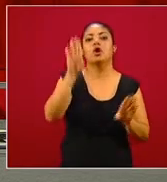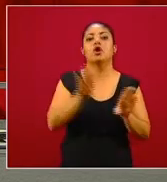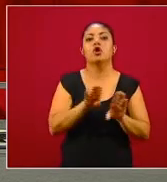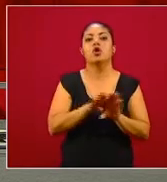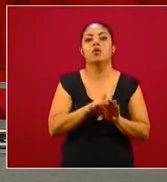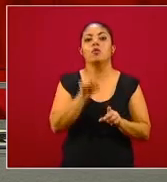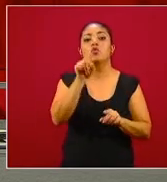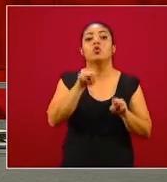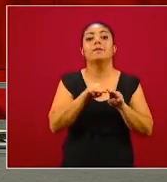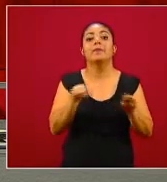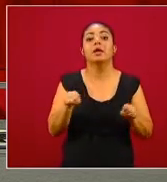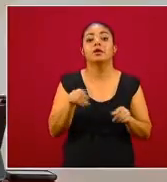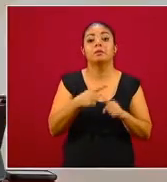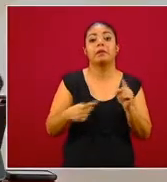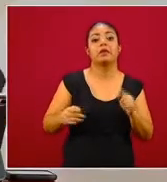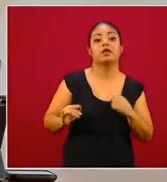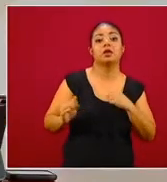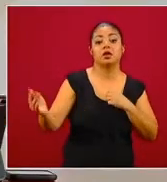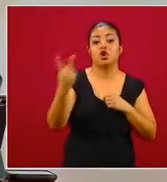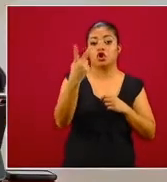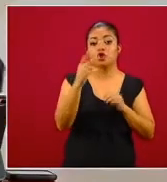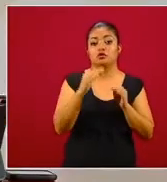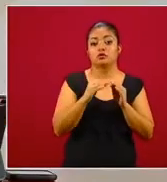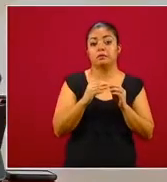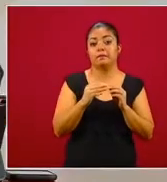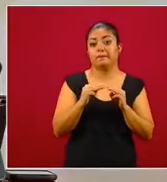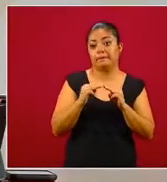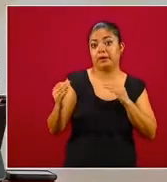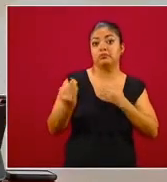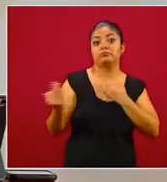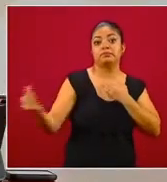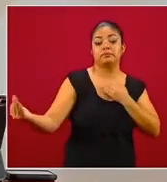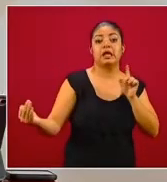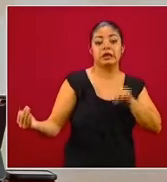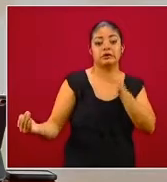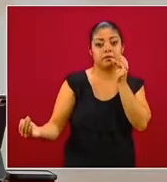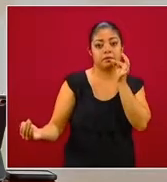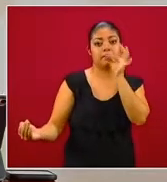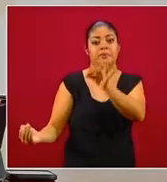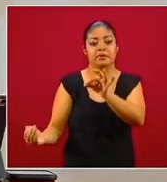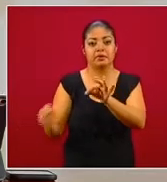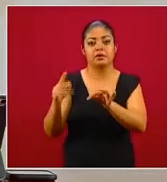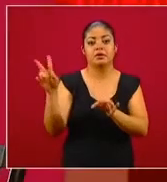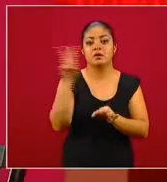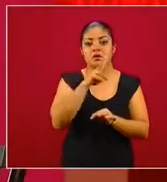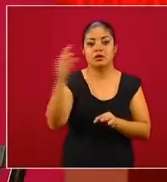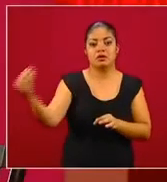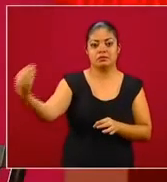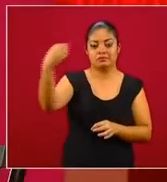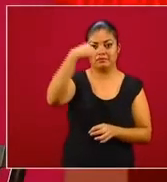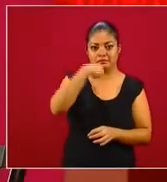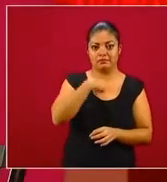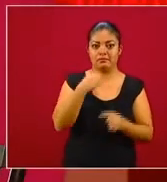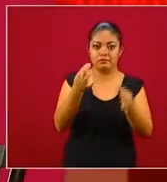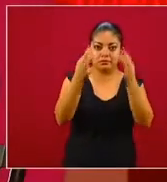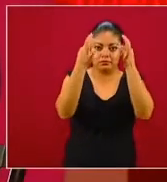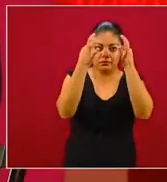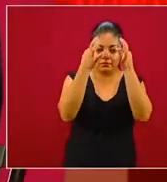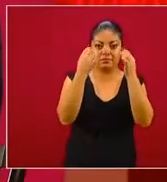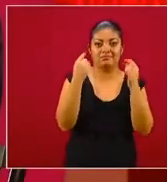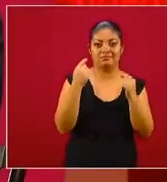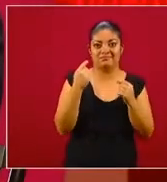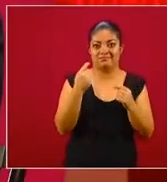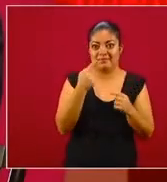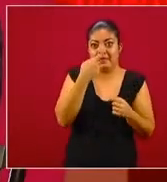distance, 1.5 meters or 2 meters. That's where the saliva is traveling into your eyes, nose, and